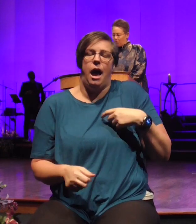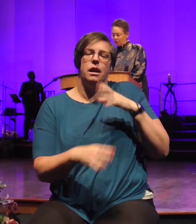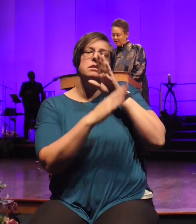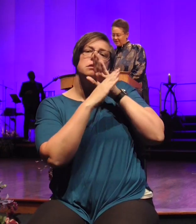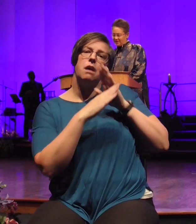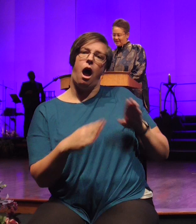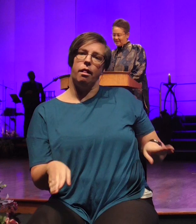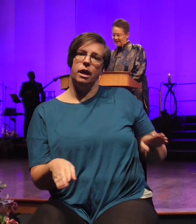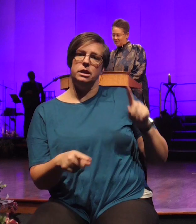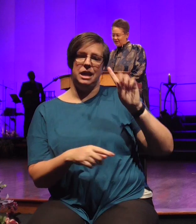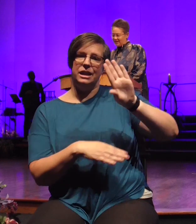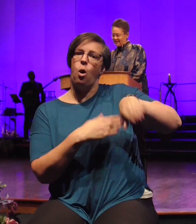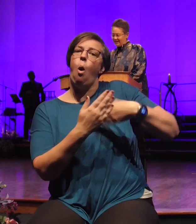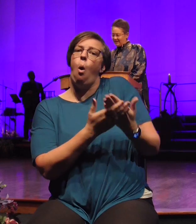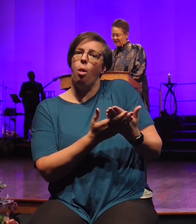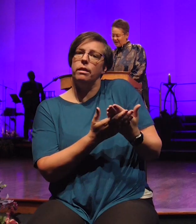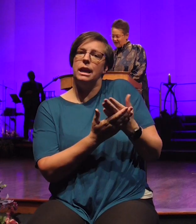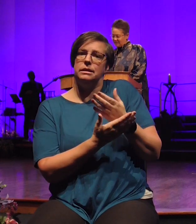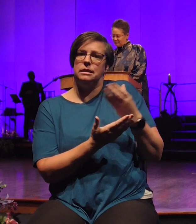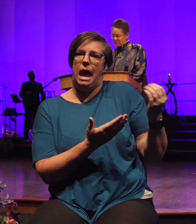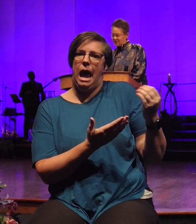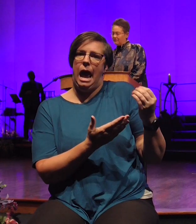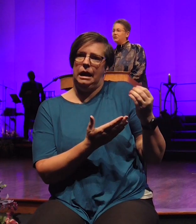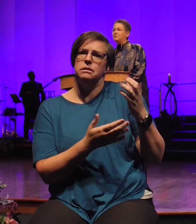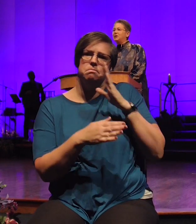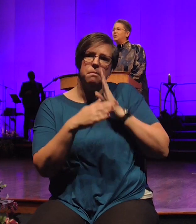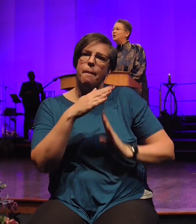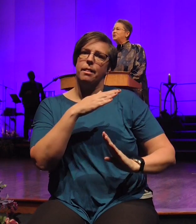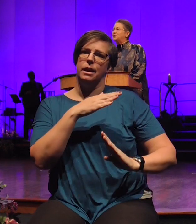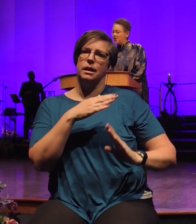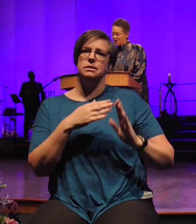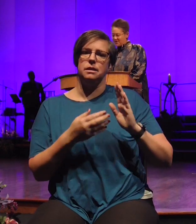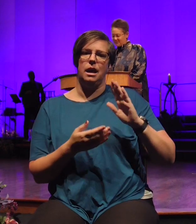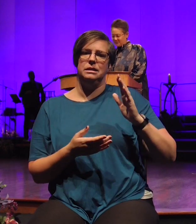of wholeness and integrity that comes